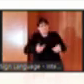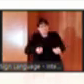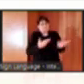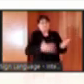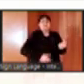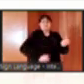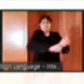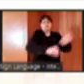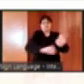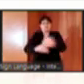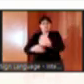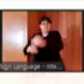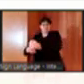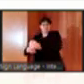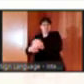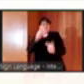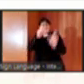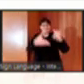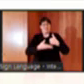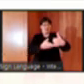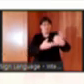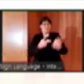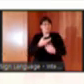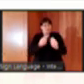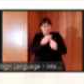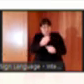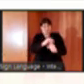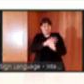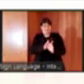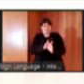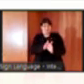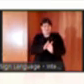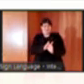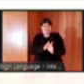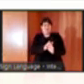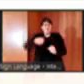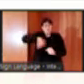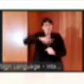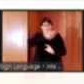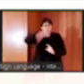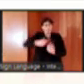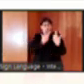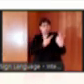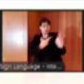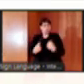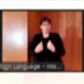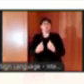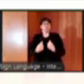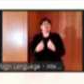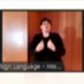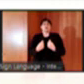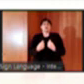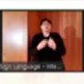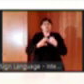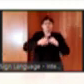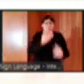the COVID-19 pandemic. We have done everything we can to cushion our people